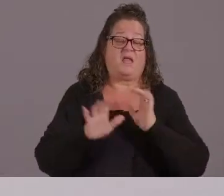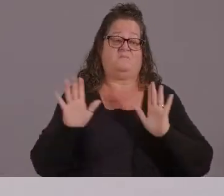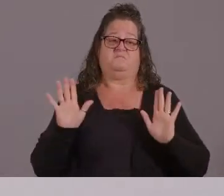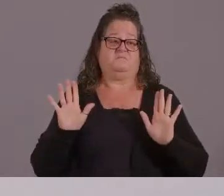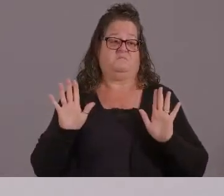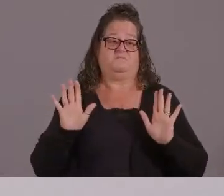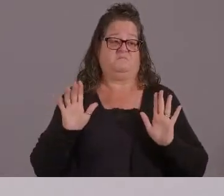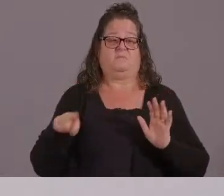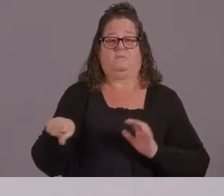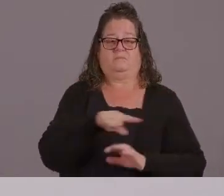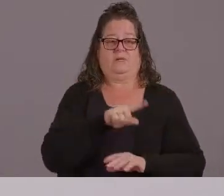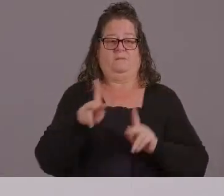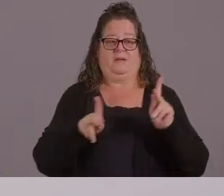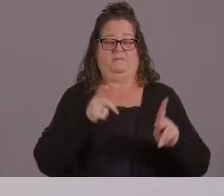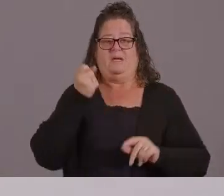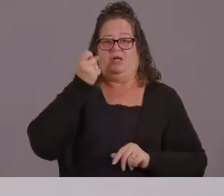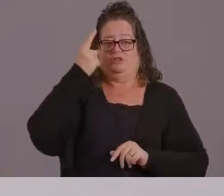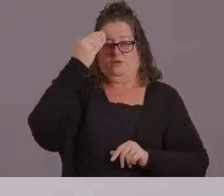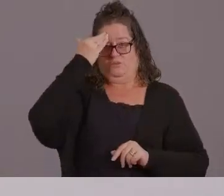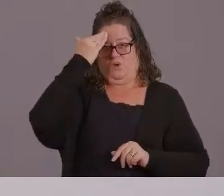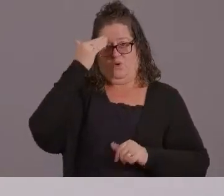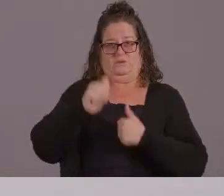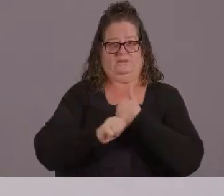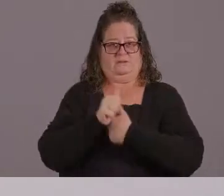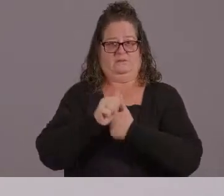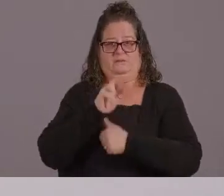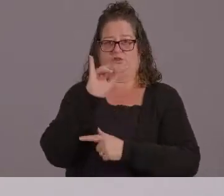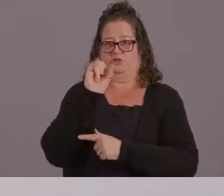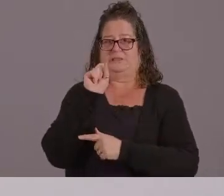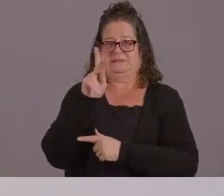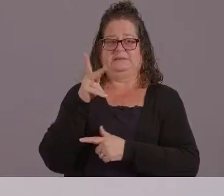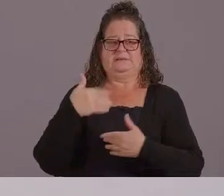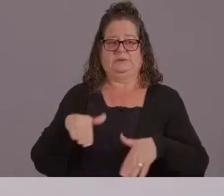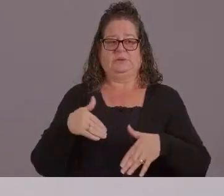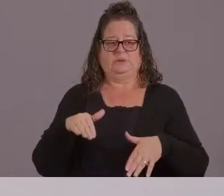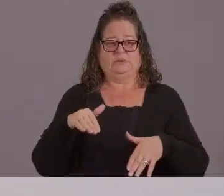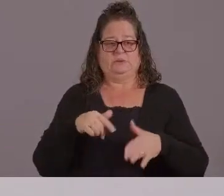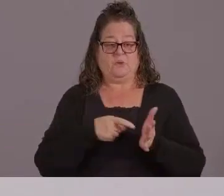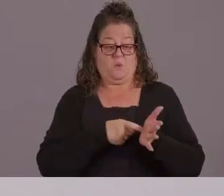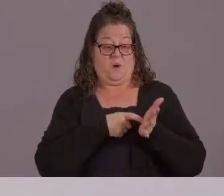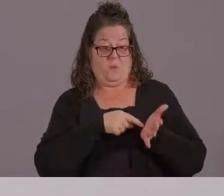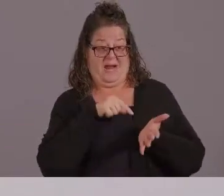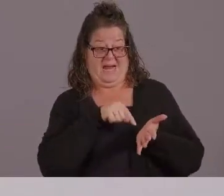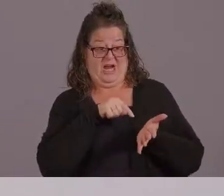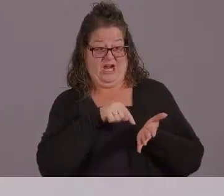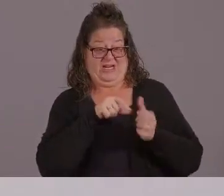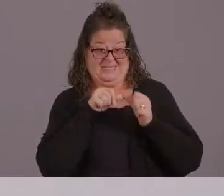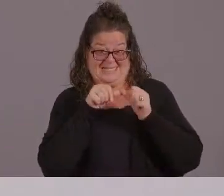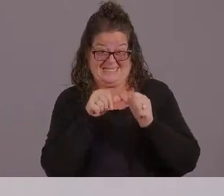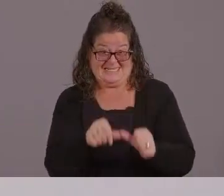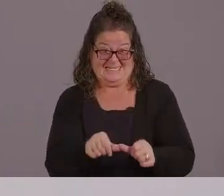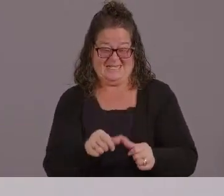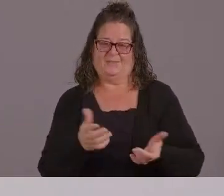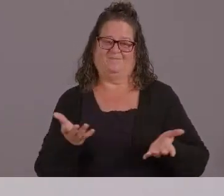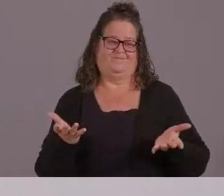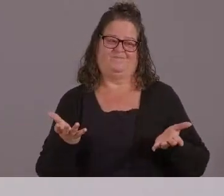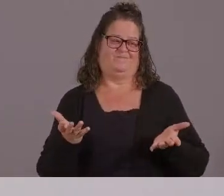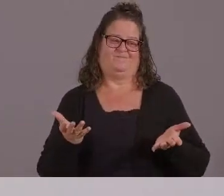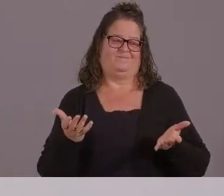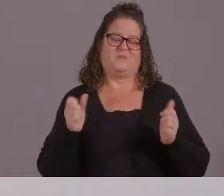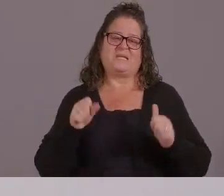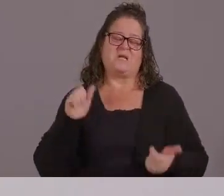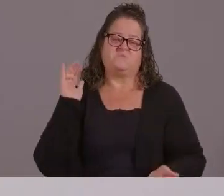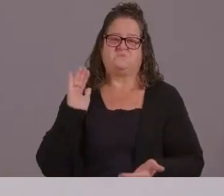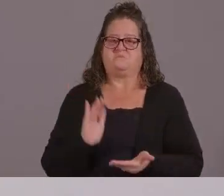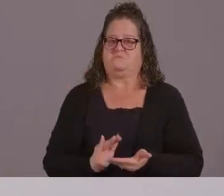at this point, I don't know that I'd agree with them on that. I want to switch to vaccination effort